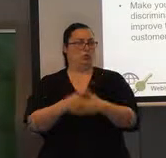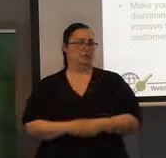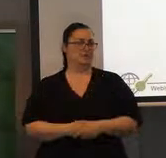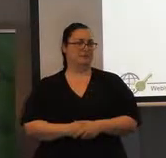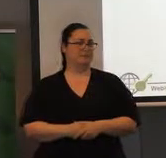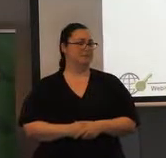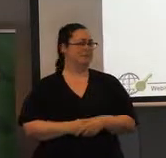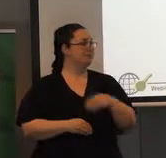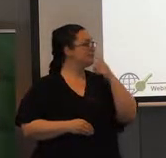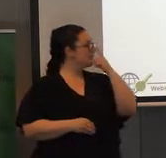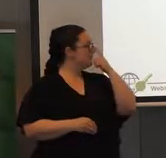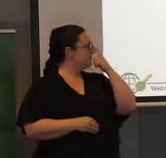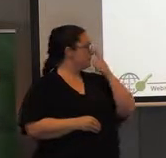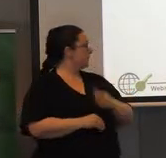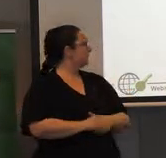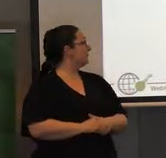Really important.